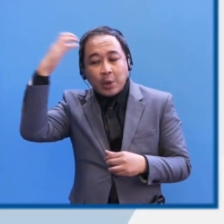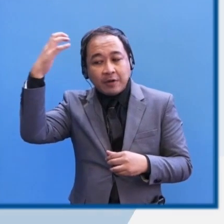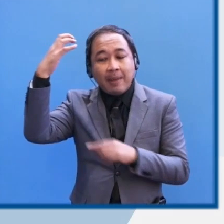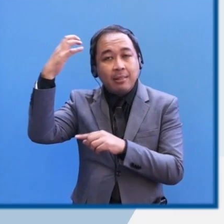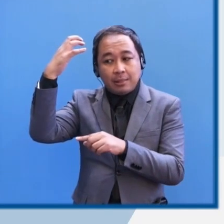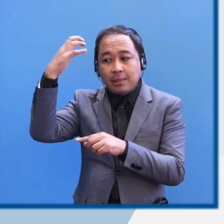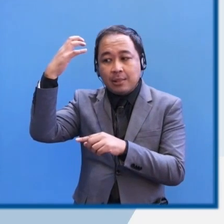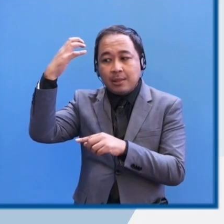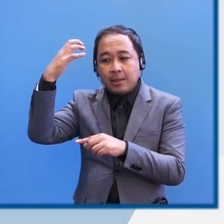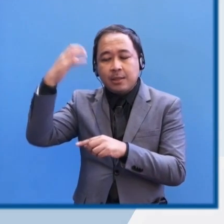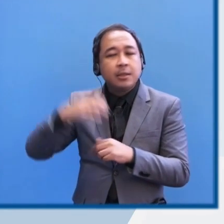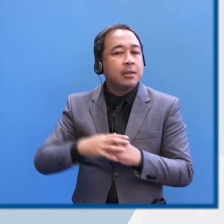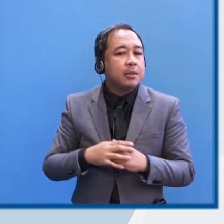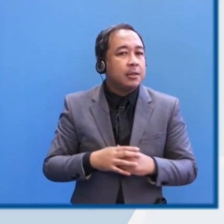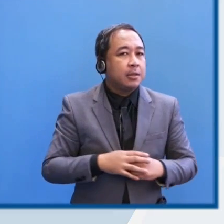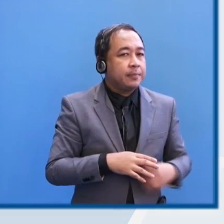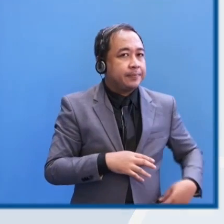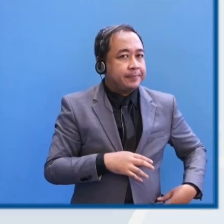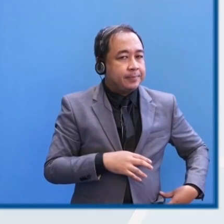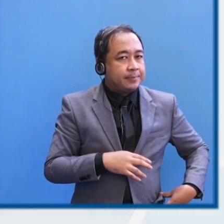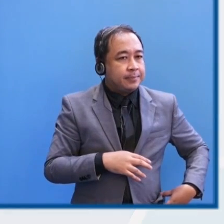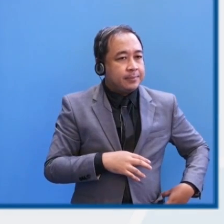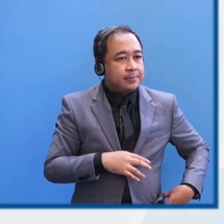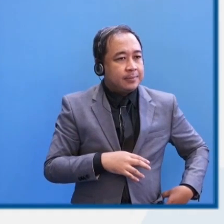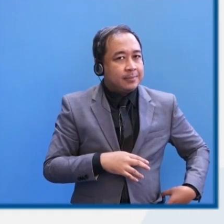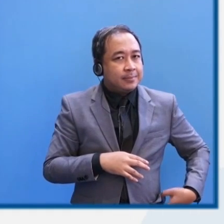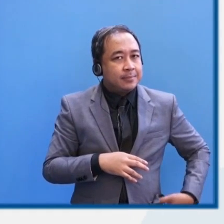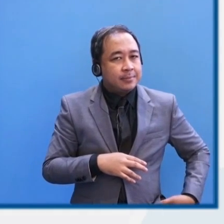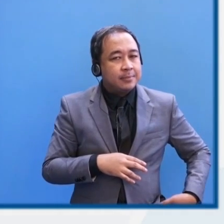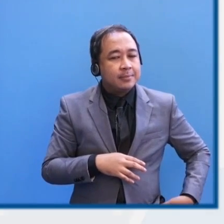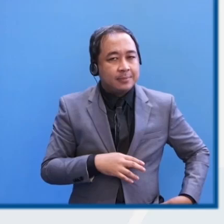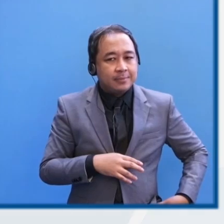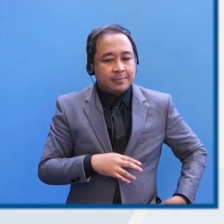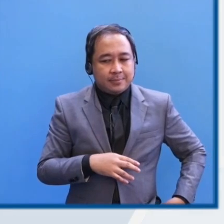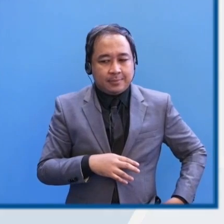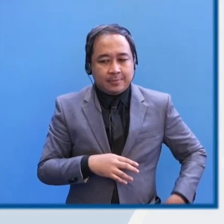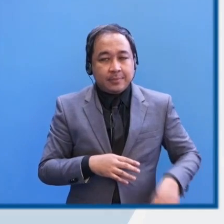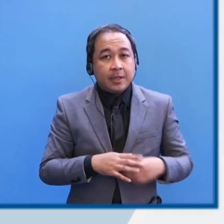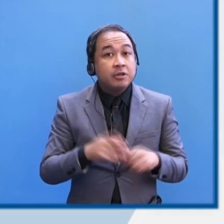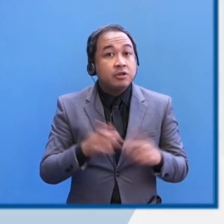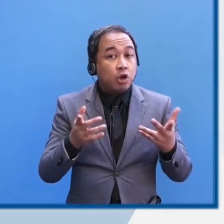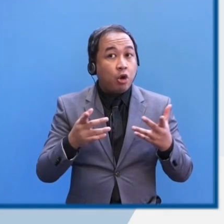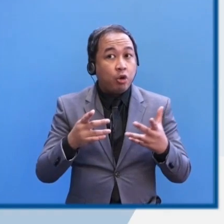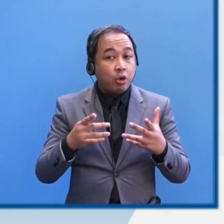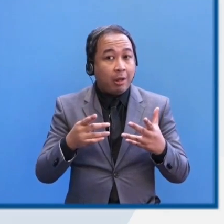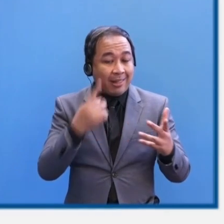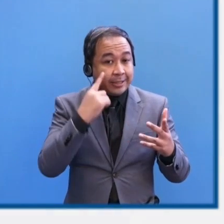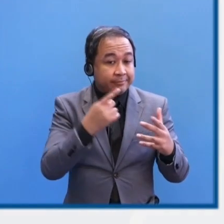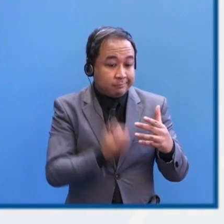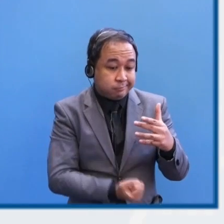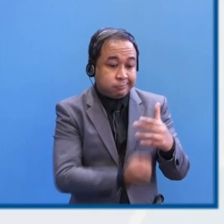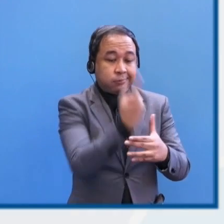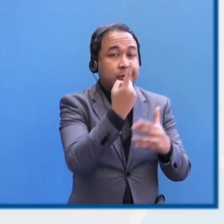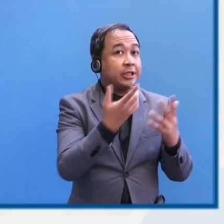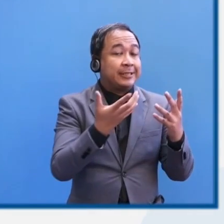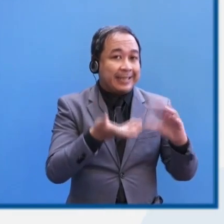prevention. So that actually it is easier for you to handle that during the disaster or after the disaster. Yeah. Okay. So there should